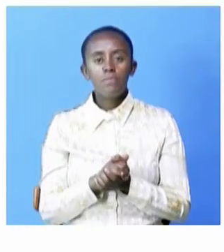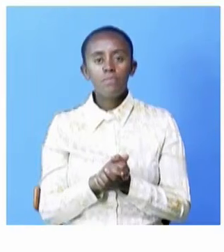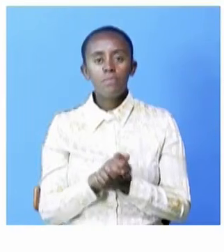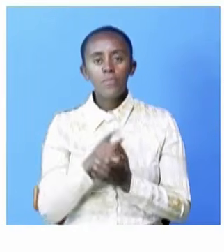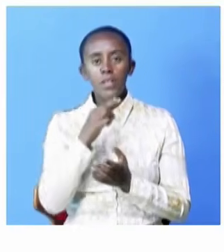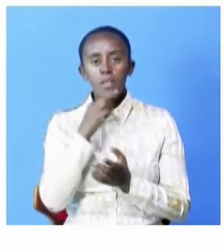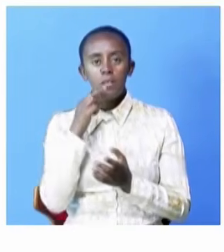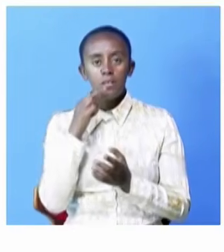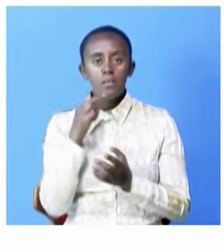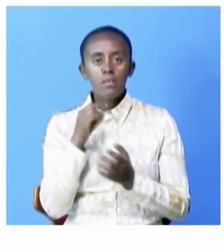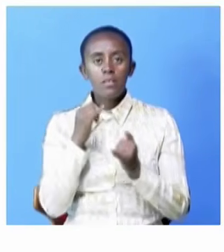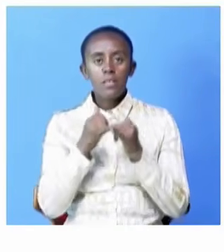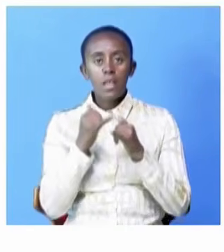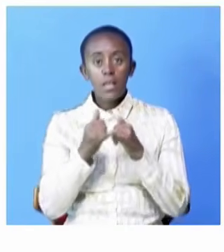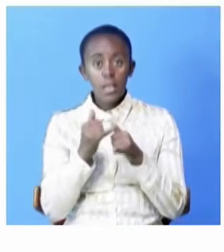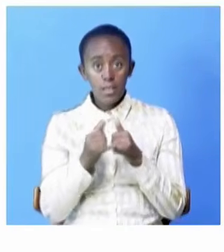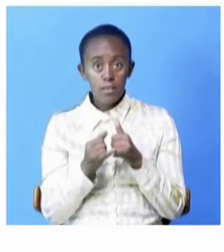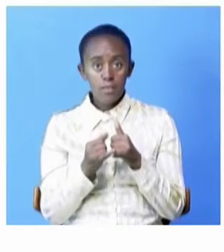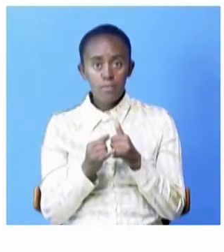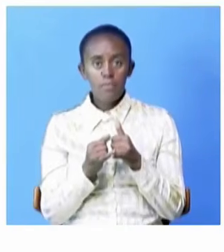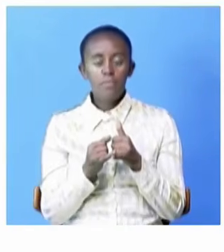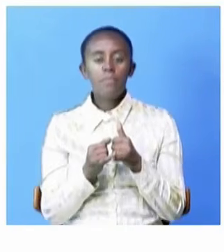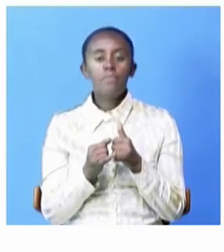verbs that end